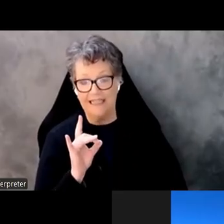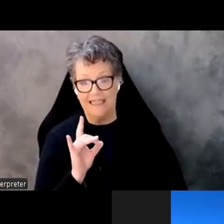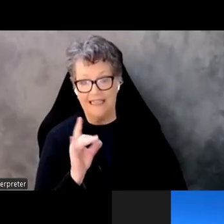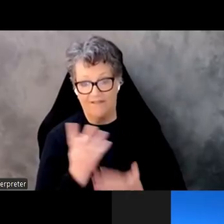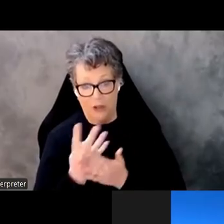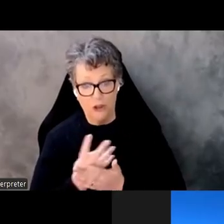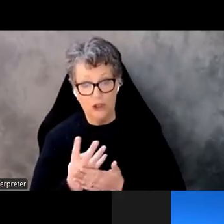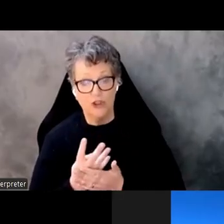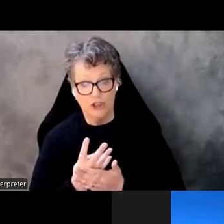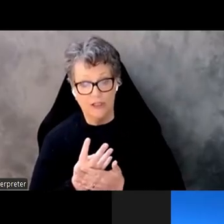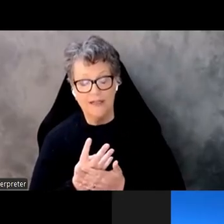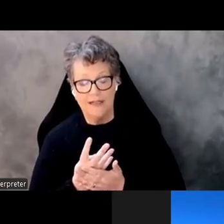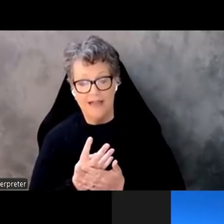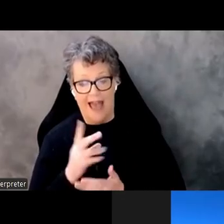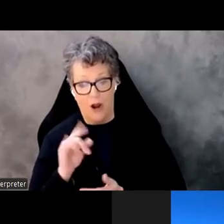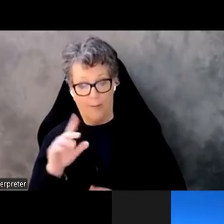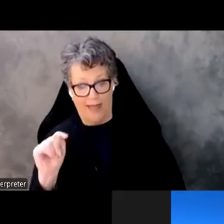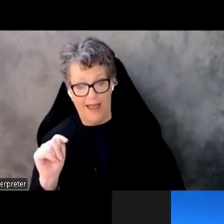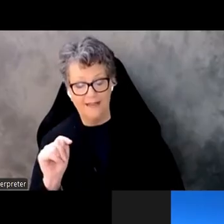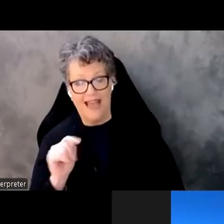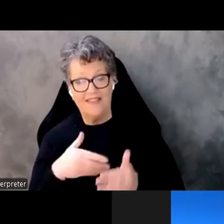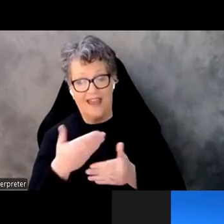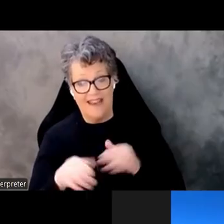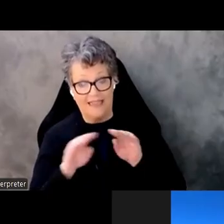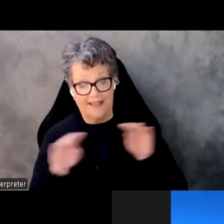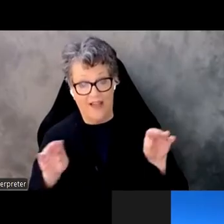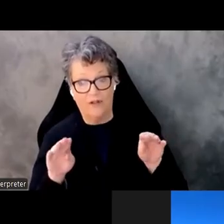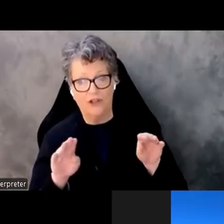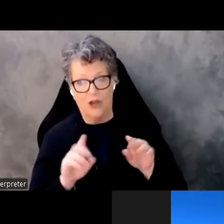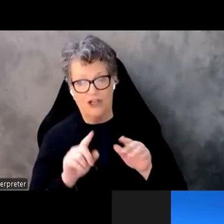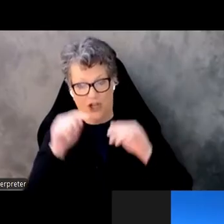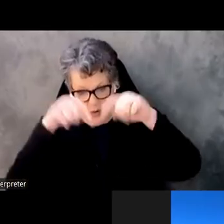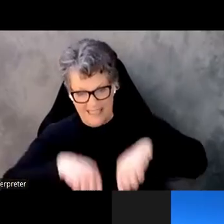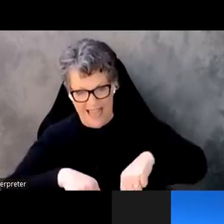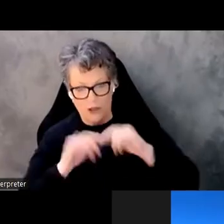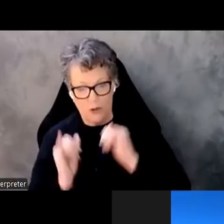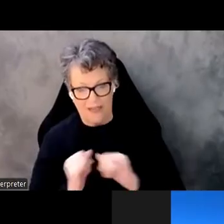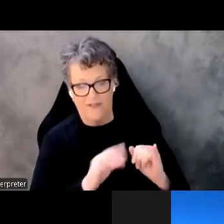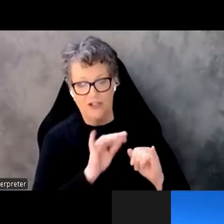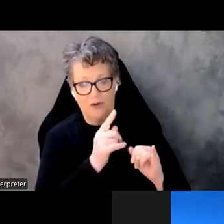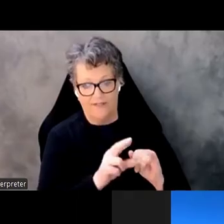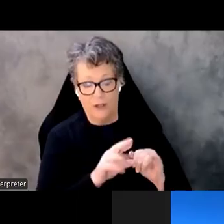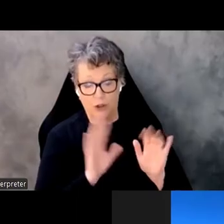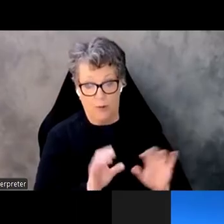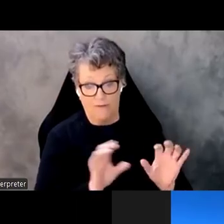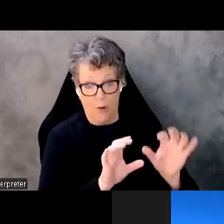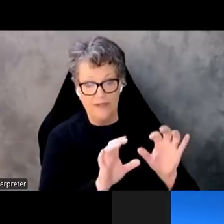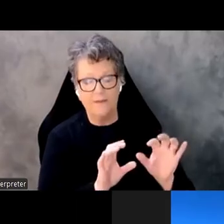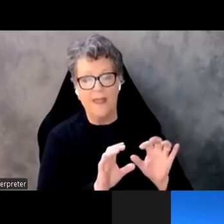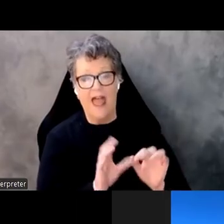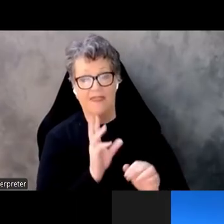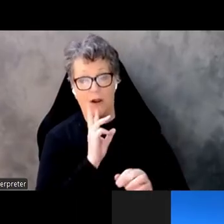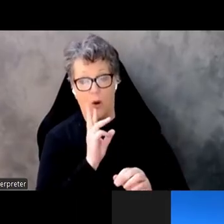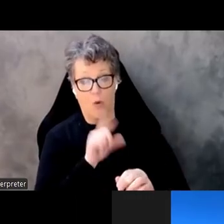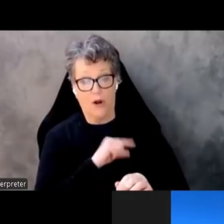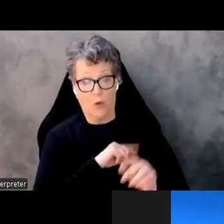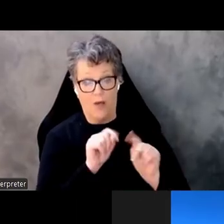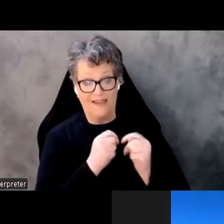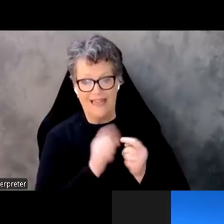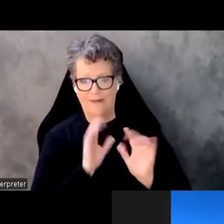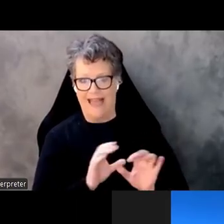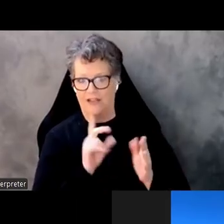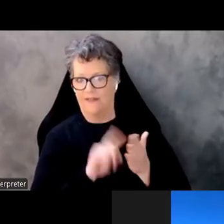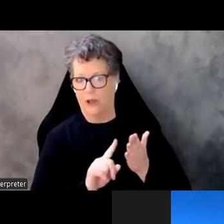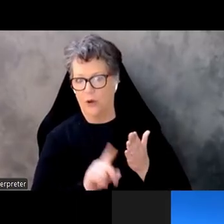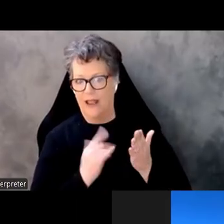at our treatment plant. As part of that next level, you actually dive down into individual filter performance, and it is something that our water quality team is actively looking